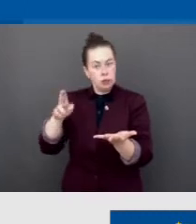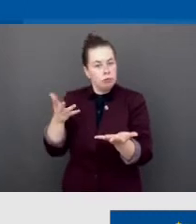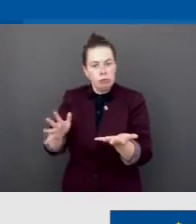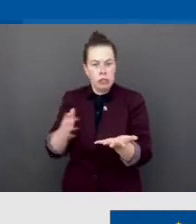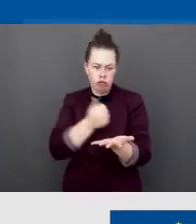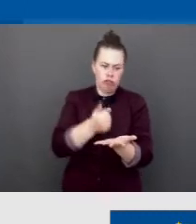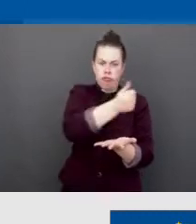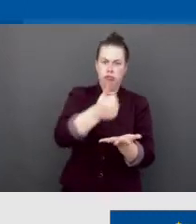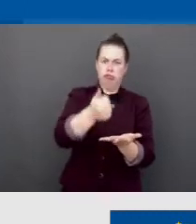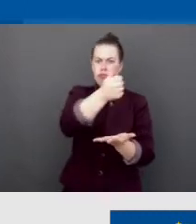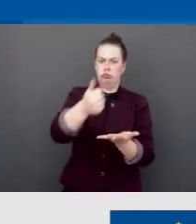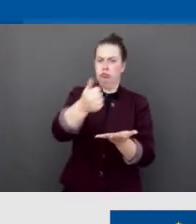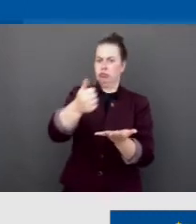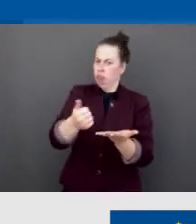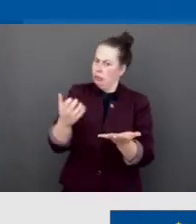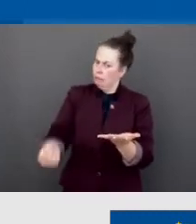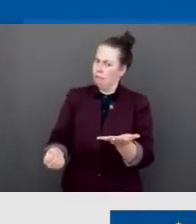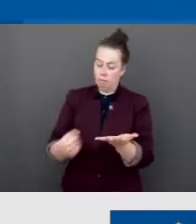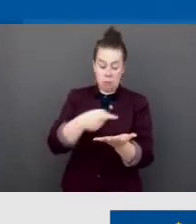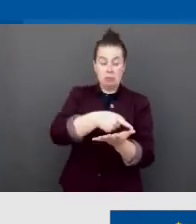for each one of these domains: